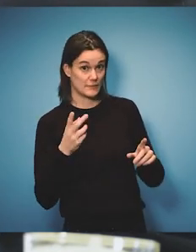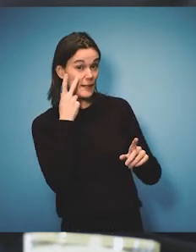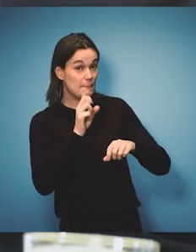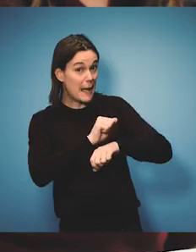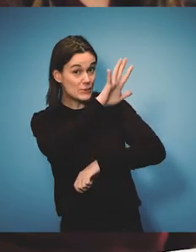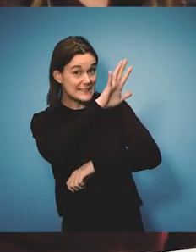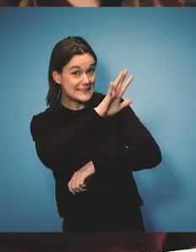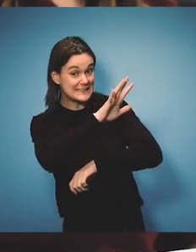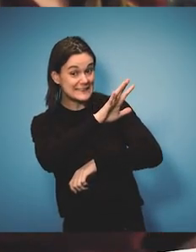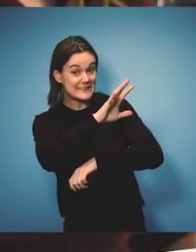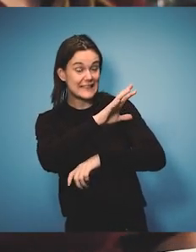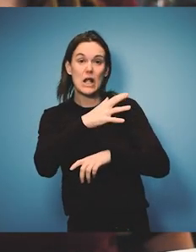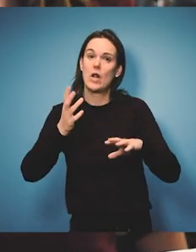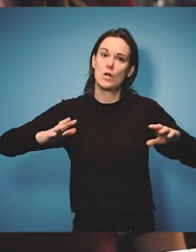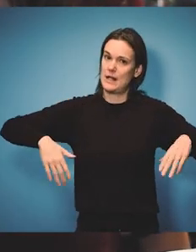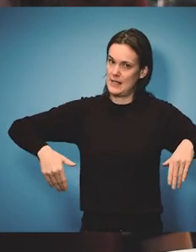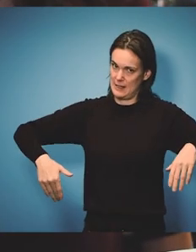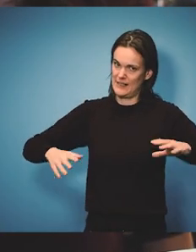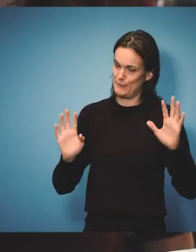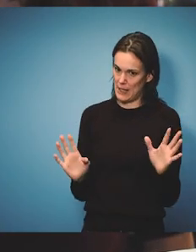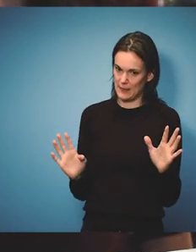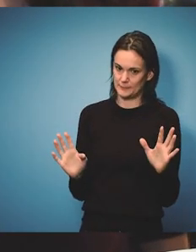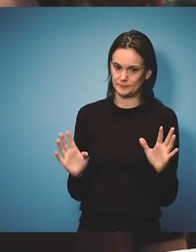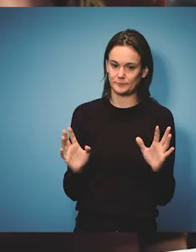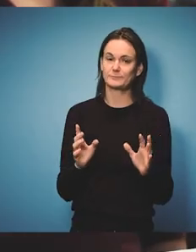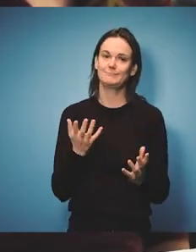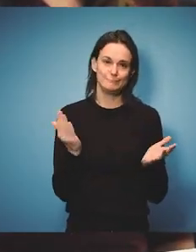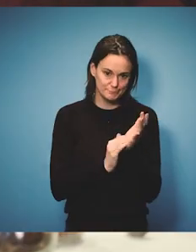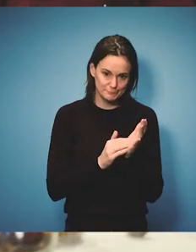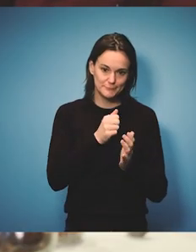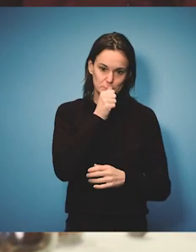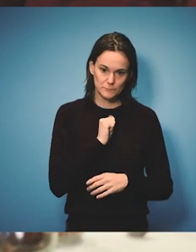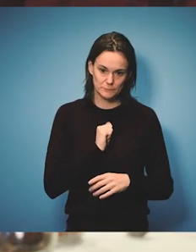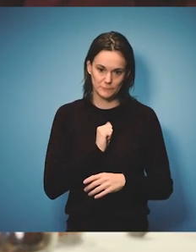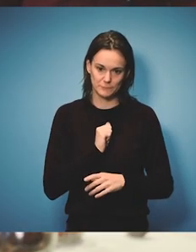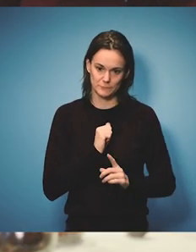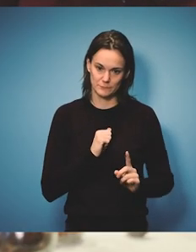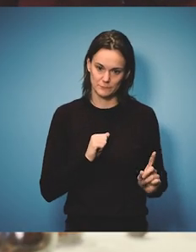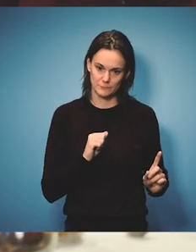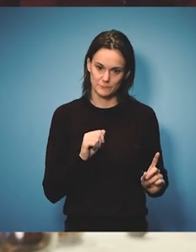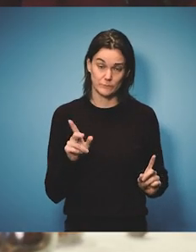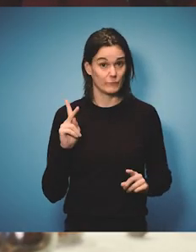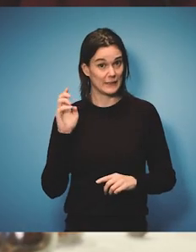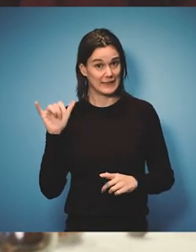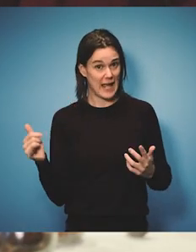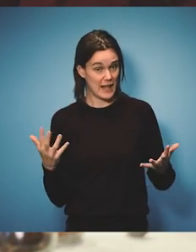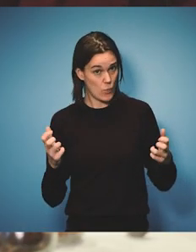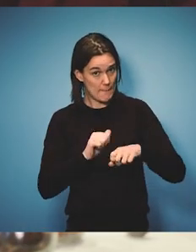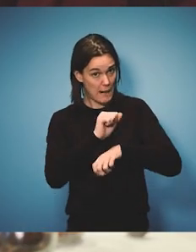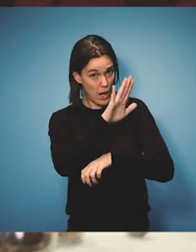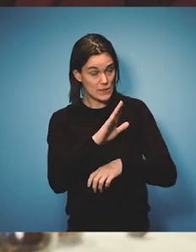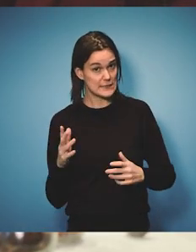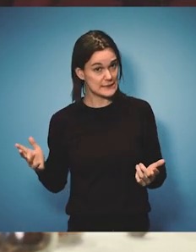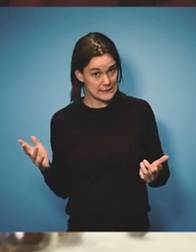Do we have mountains? No, but what you can do, this is a really great thing. We need to be a little bit patient. Right?